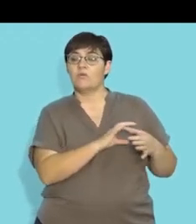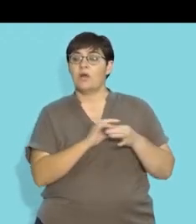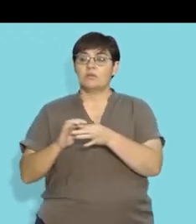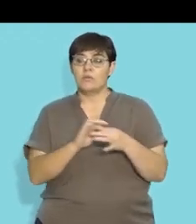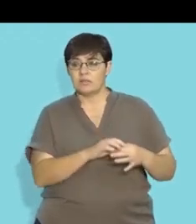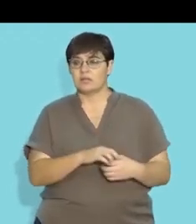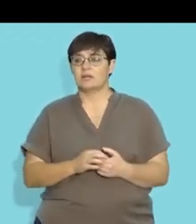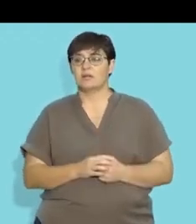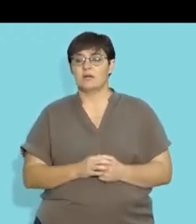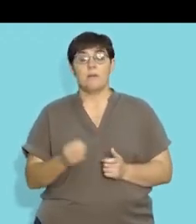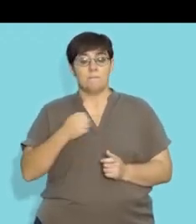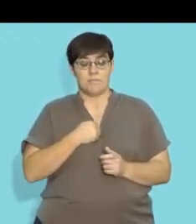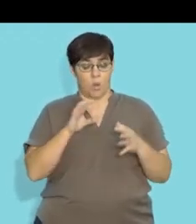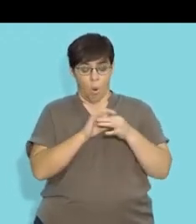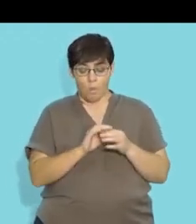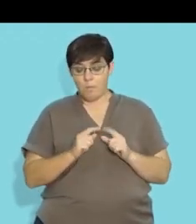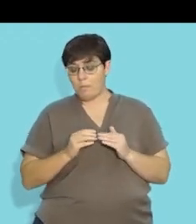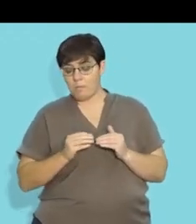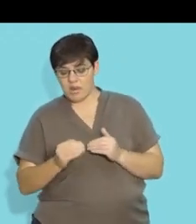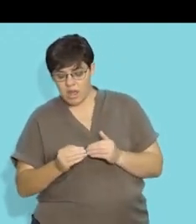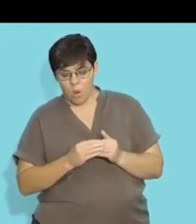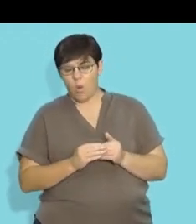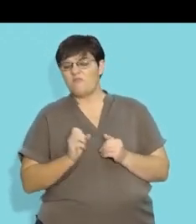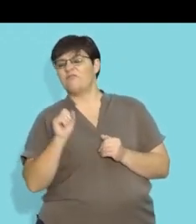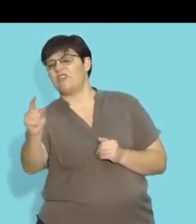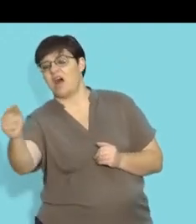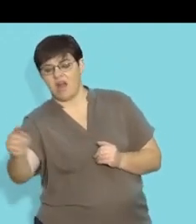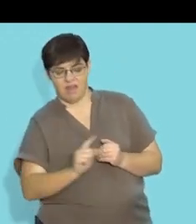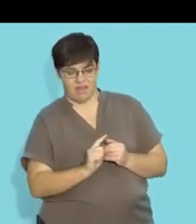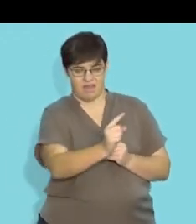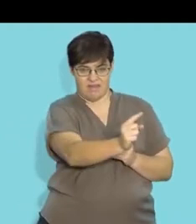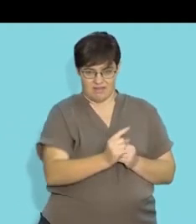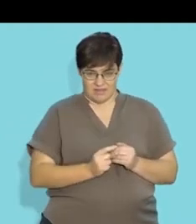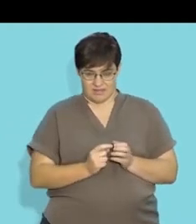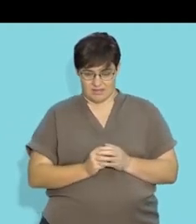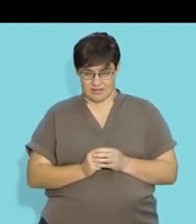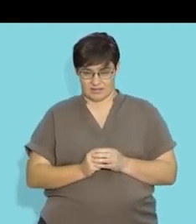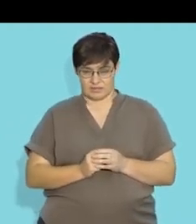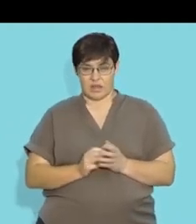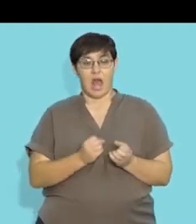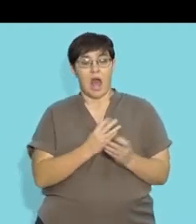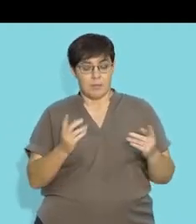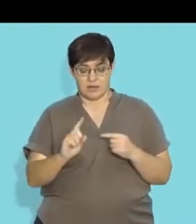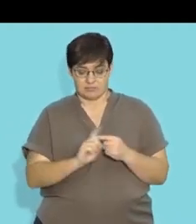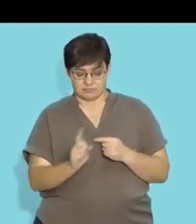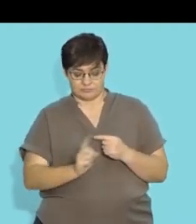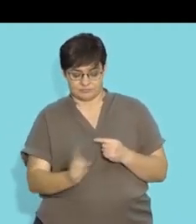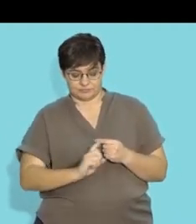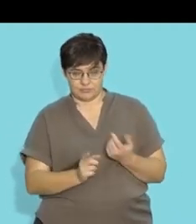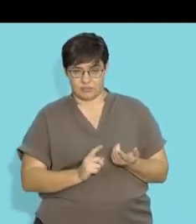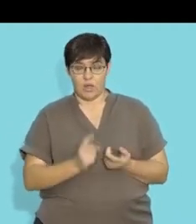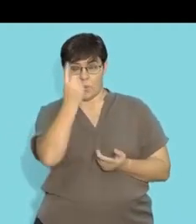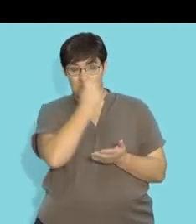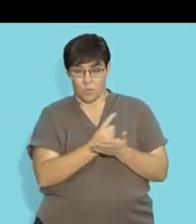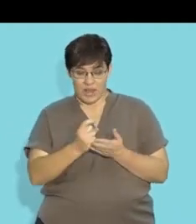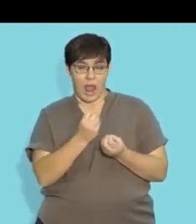shoppers lived from the store to the average number of times they shop at the store in a week,